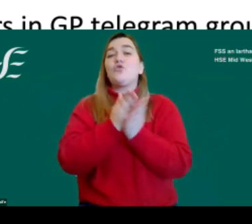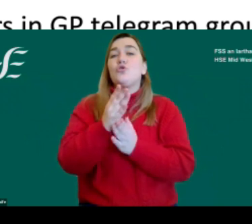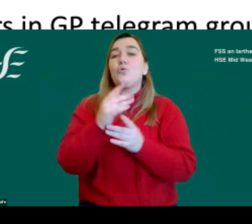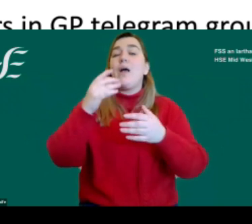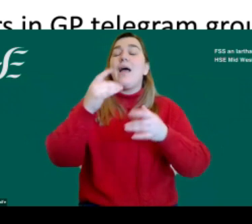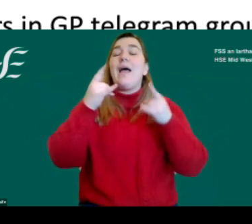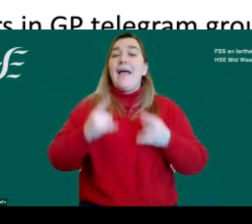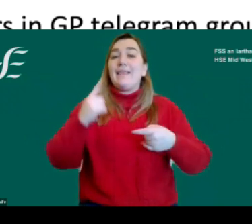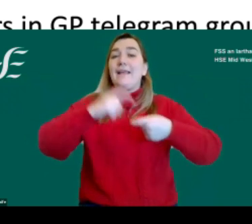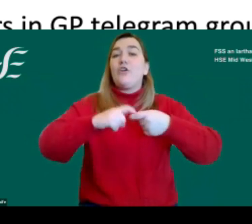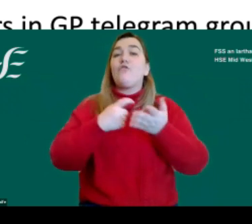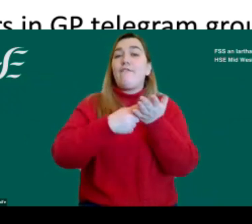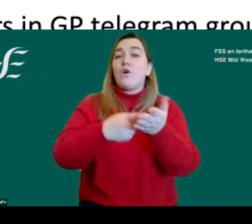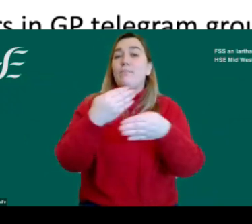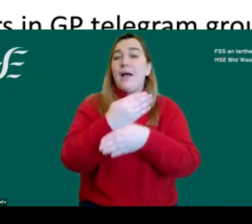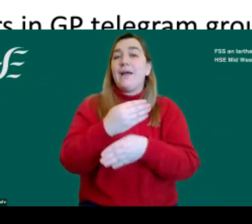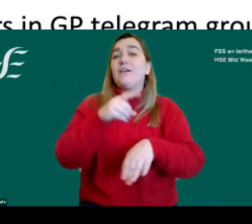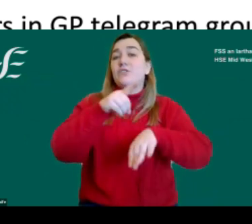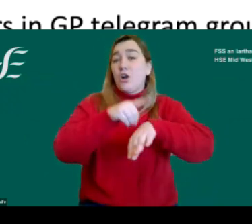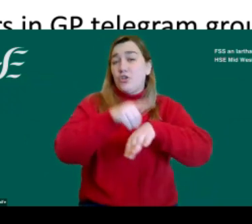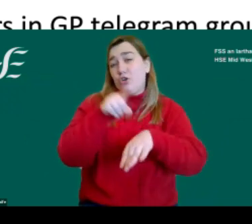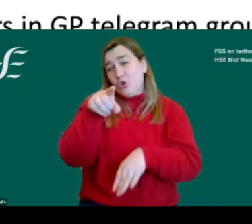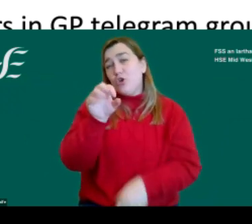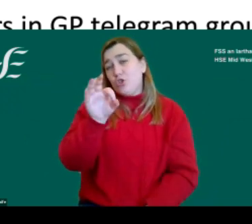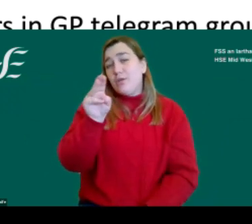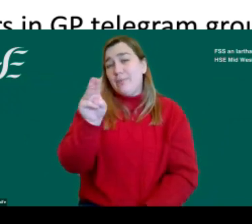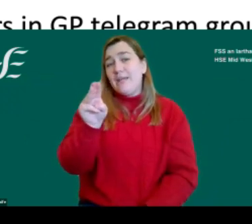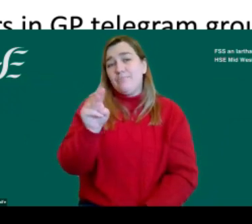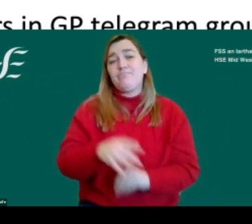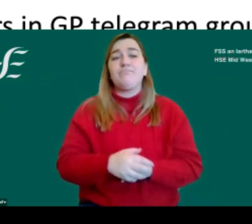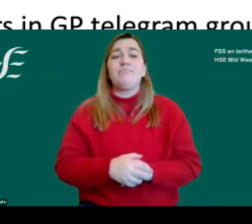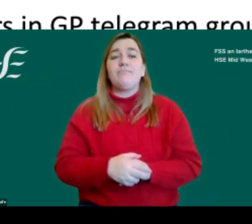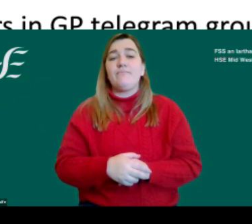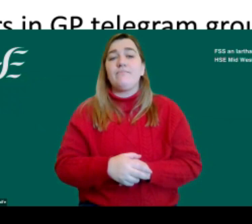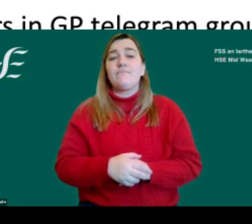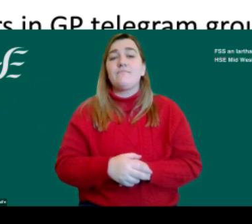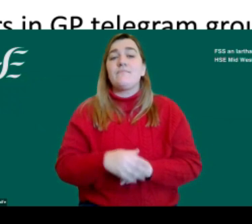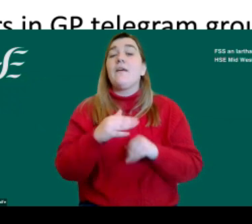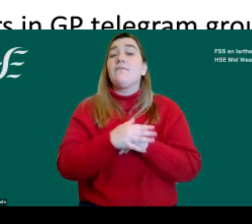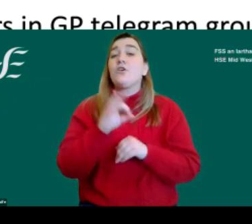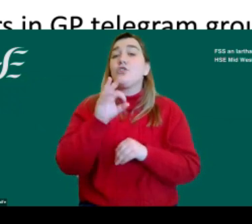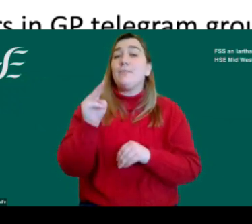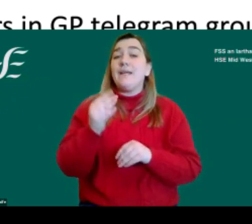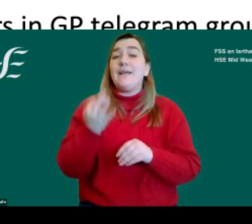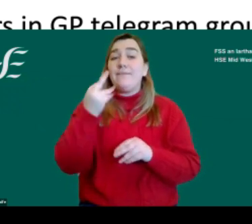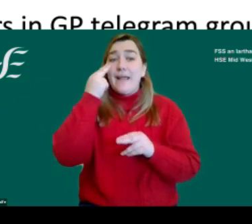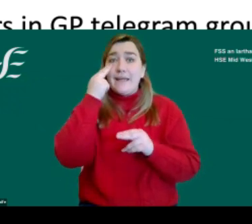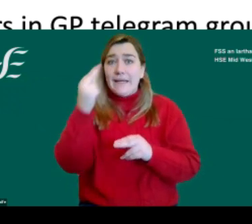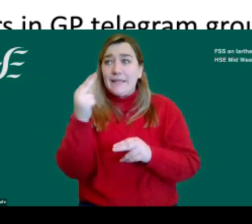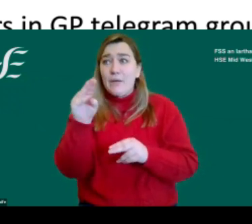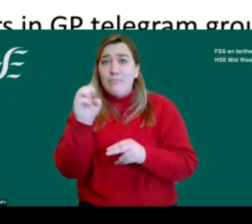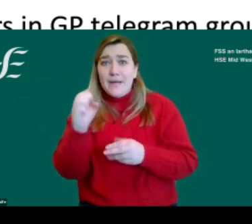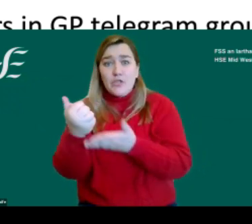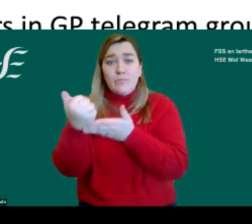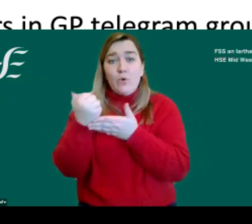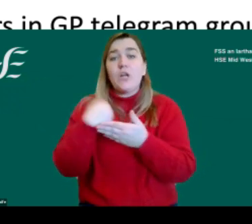your GP, if they need peer support, so I run a Telegram group with there's over 1,000 members on it, 1,000 GPs